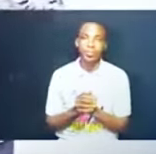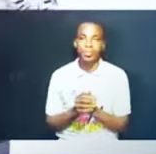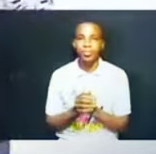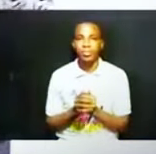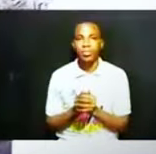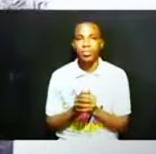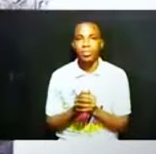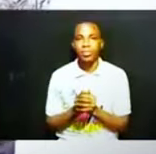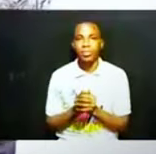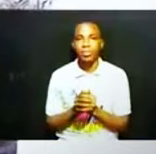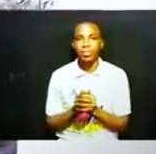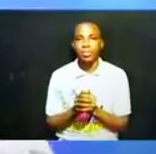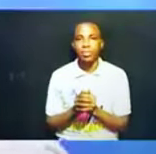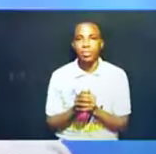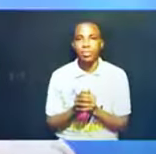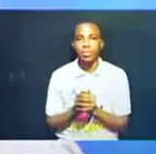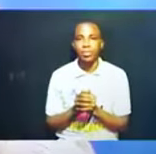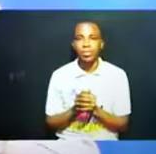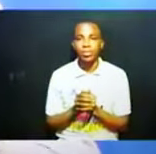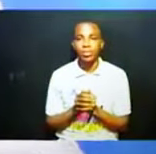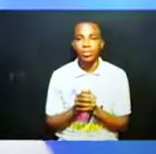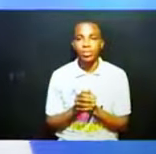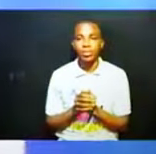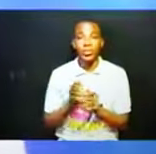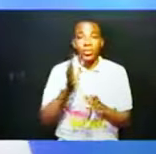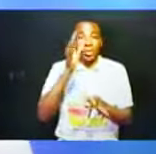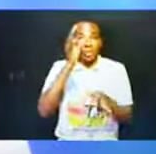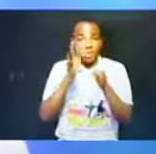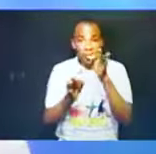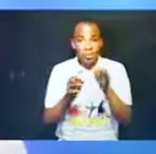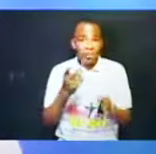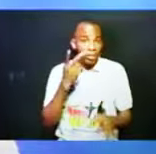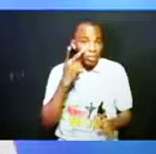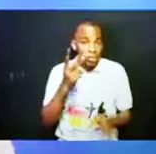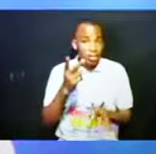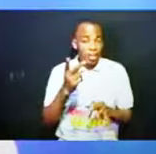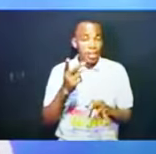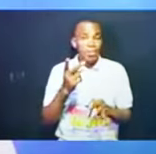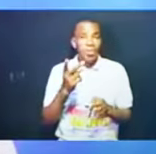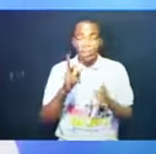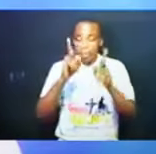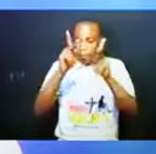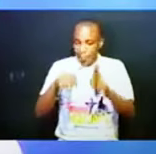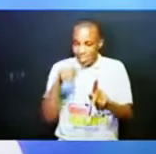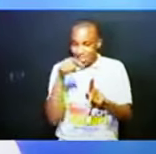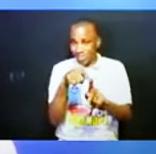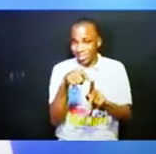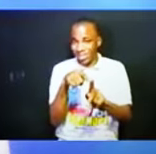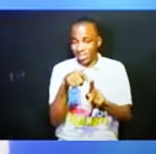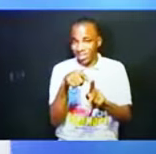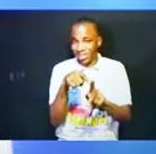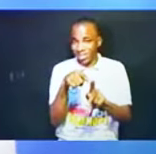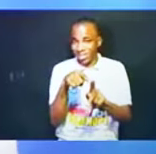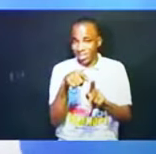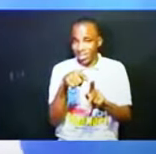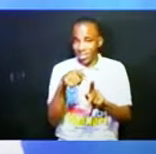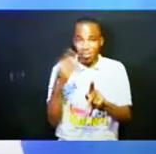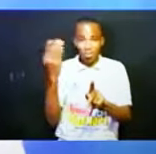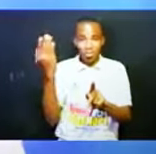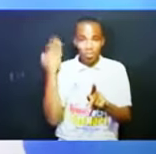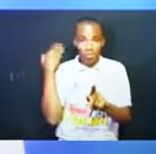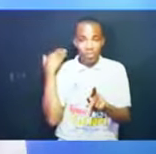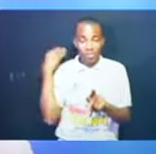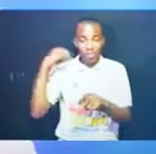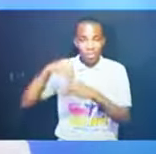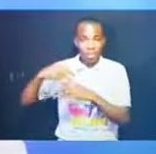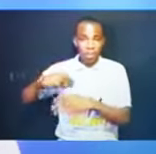When you hear any person among who is a member of a group and he is fighting the group, that